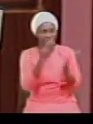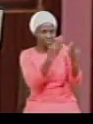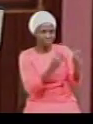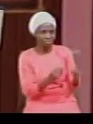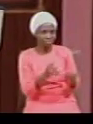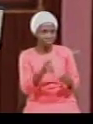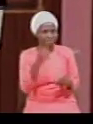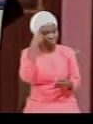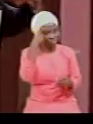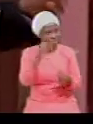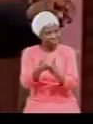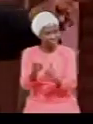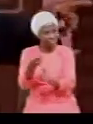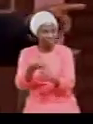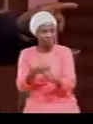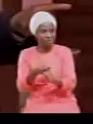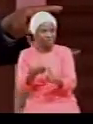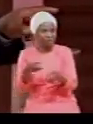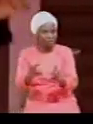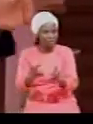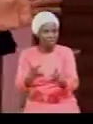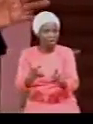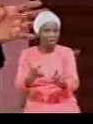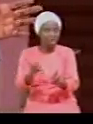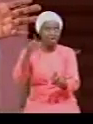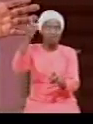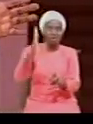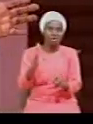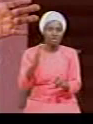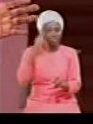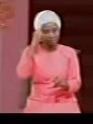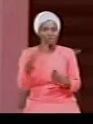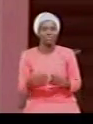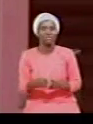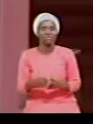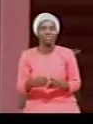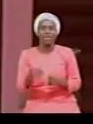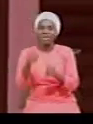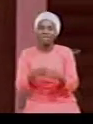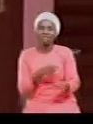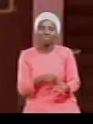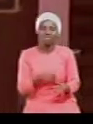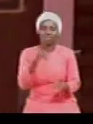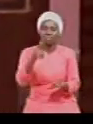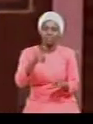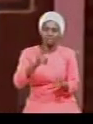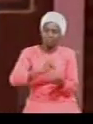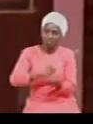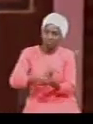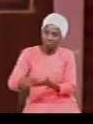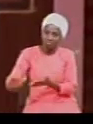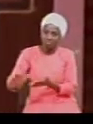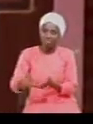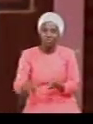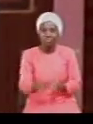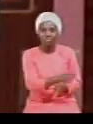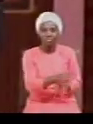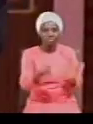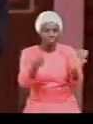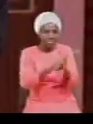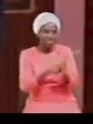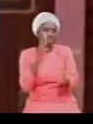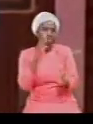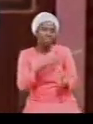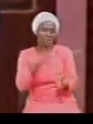time you neutralize those negative thoughts with the thoughts of God, that's